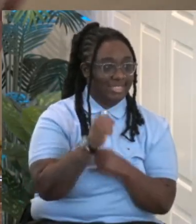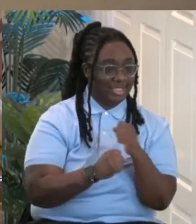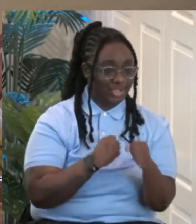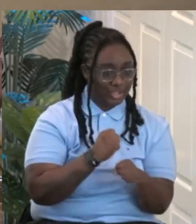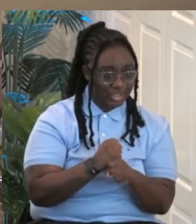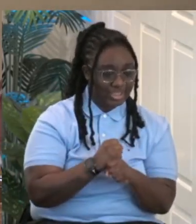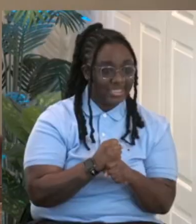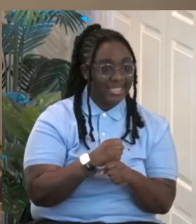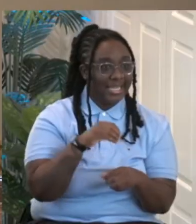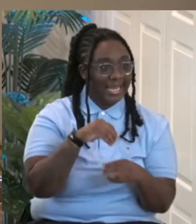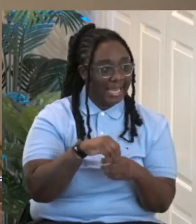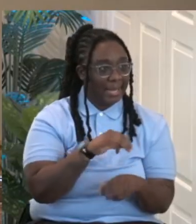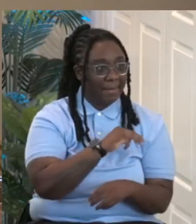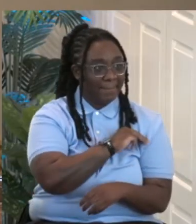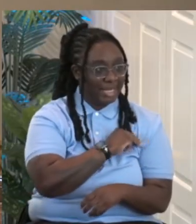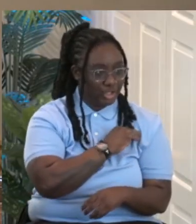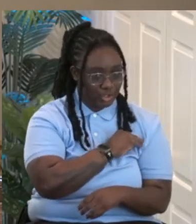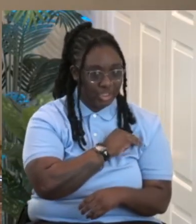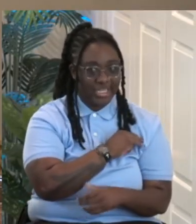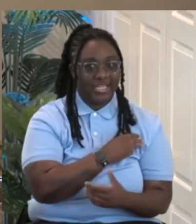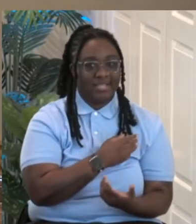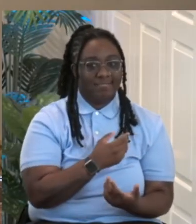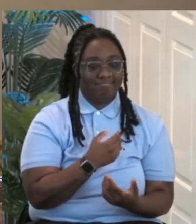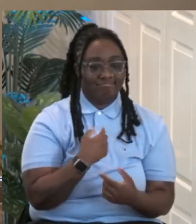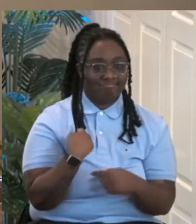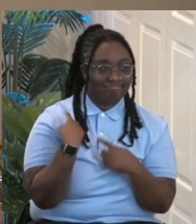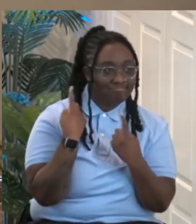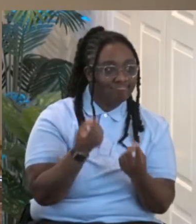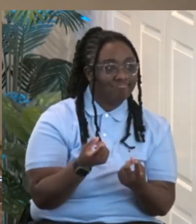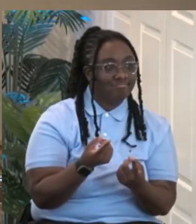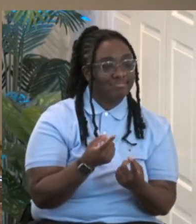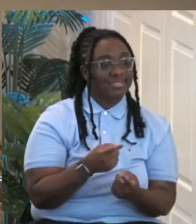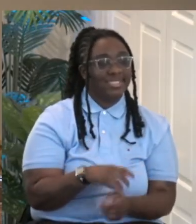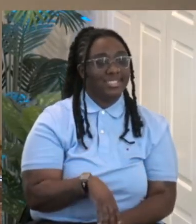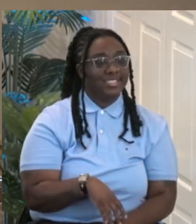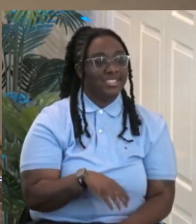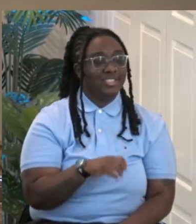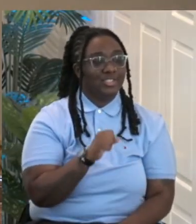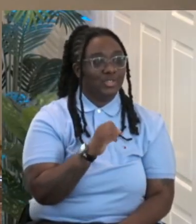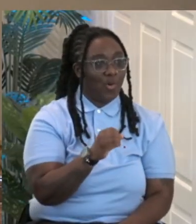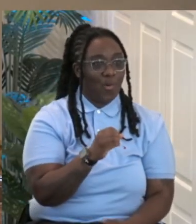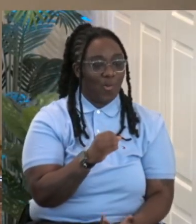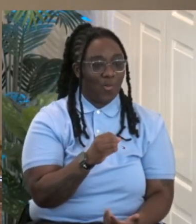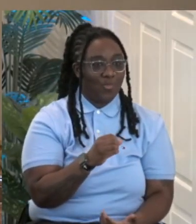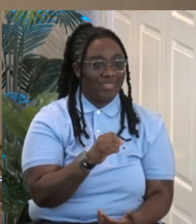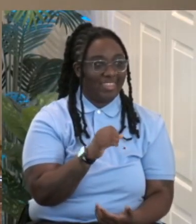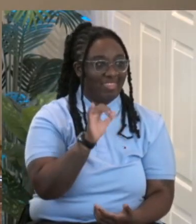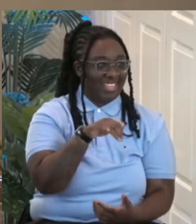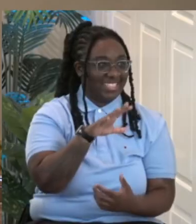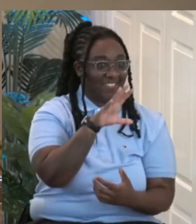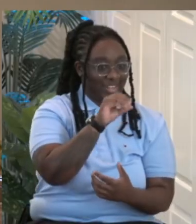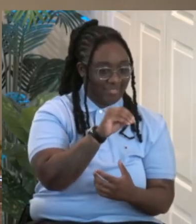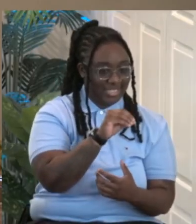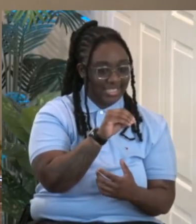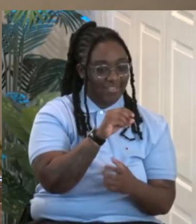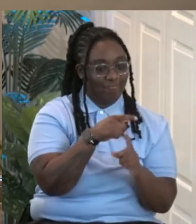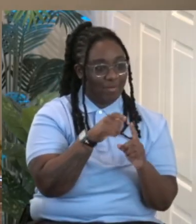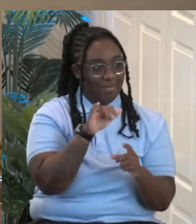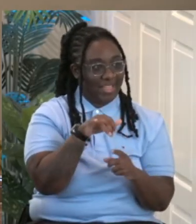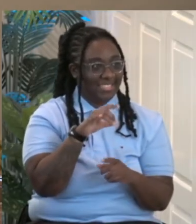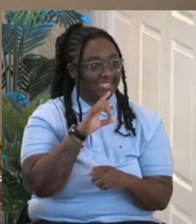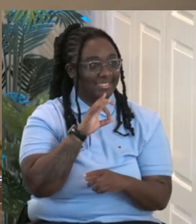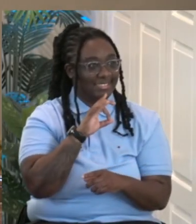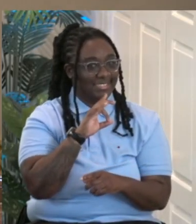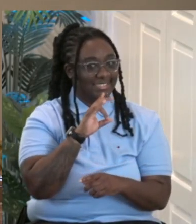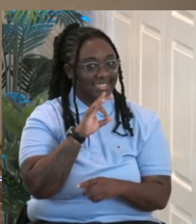way, ministry and social work, for 50 years of those 75 years, so it's about time, and 17 here.